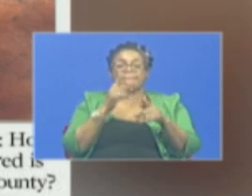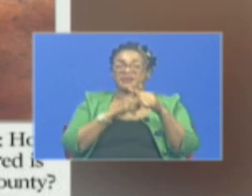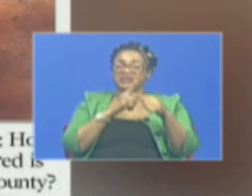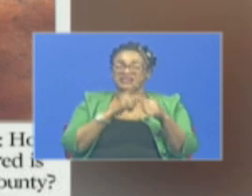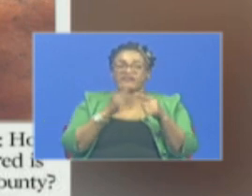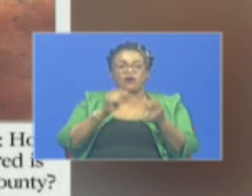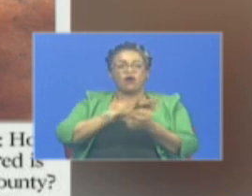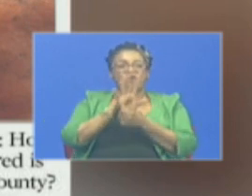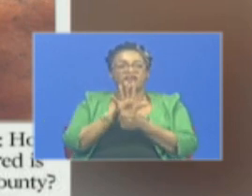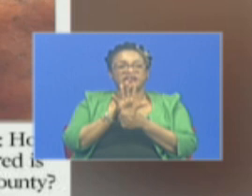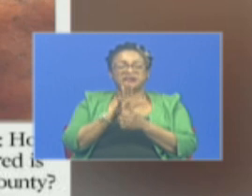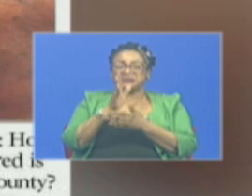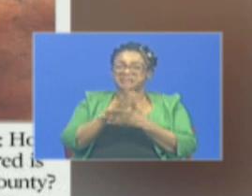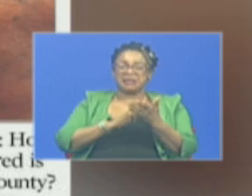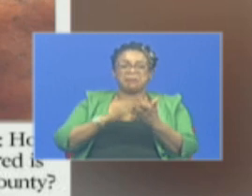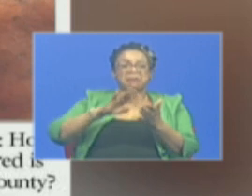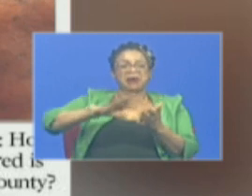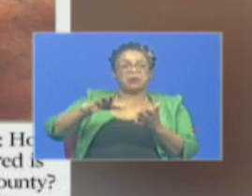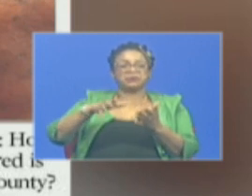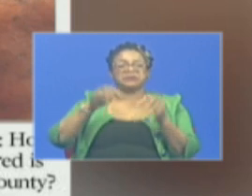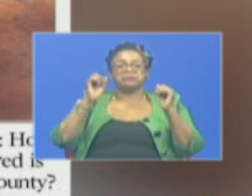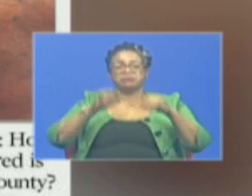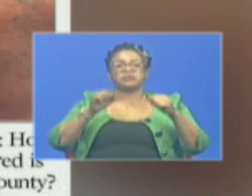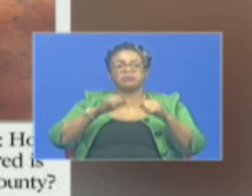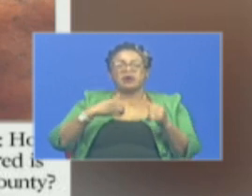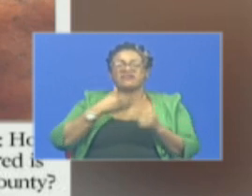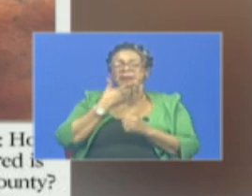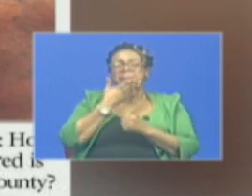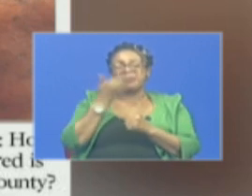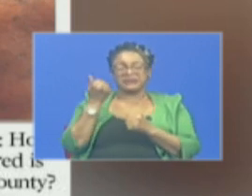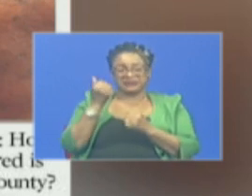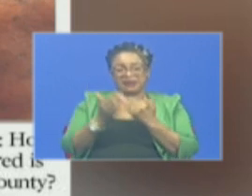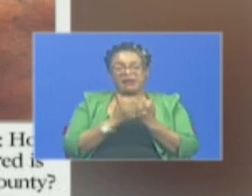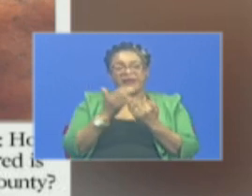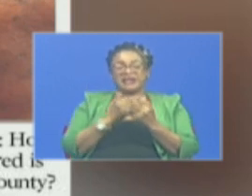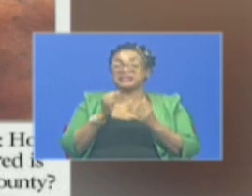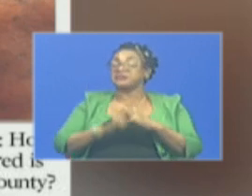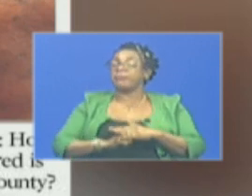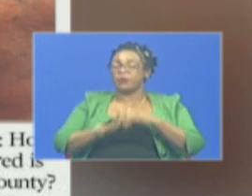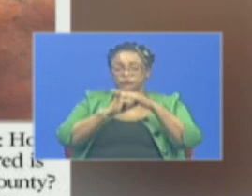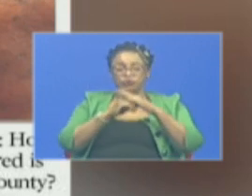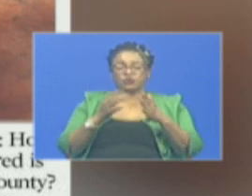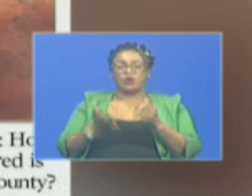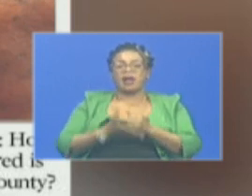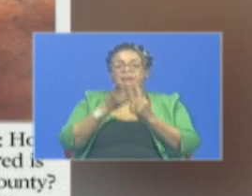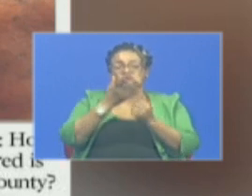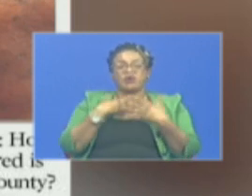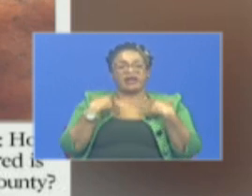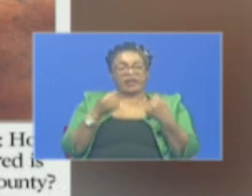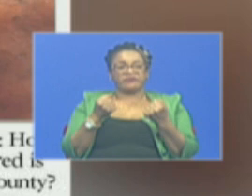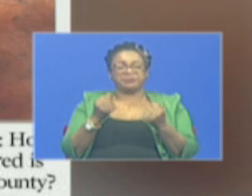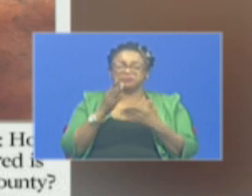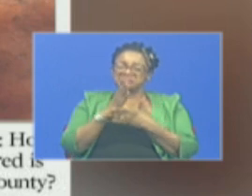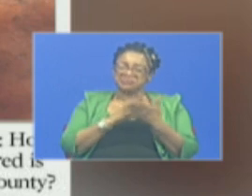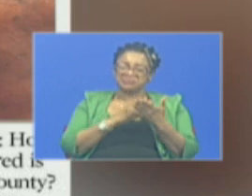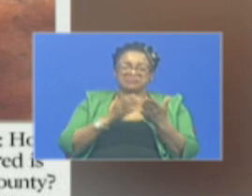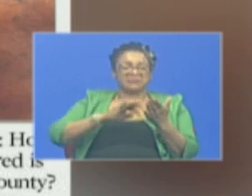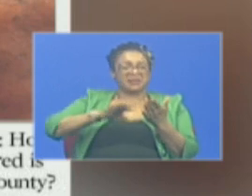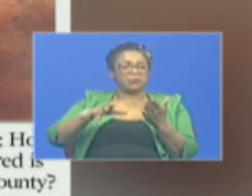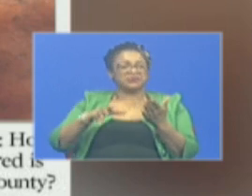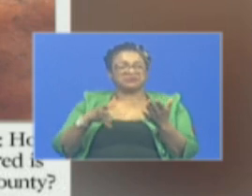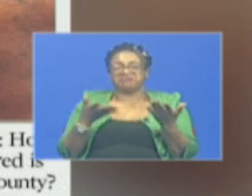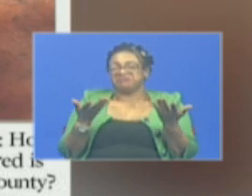some counties, you're likely to receive the best care and support to help you recover. But some counties are sitting